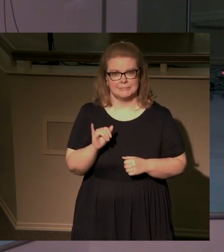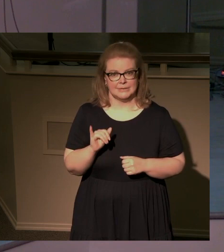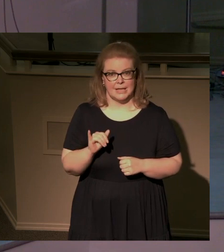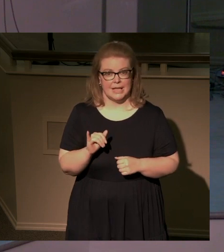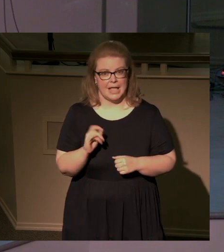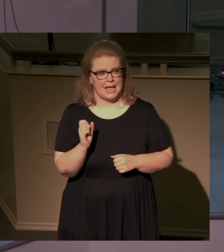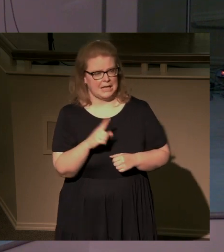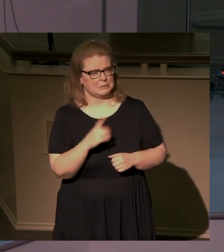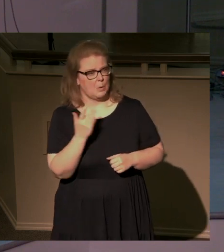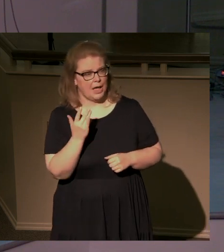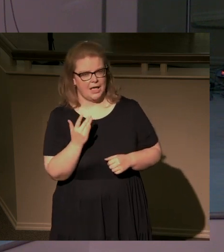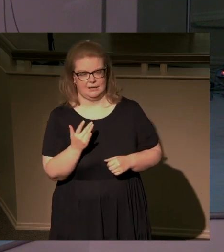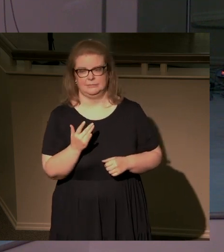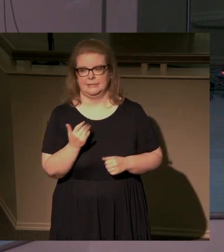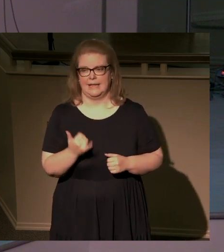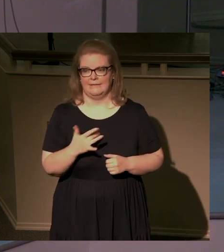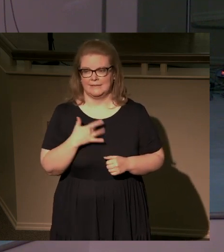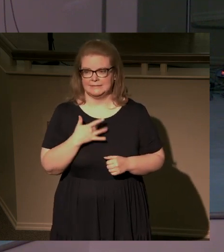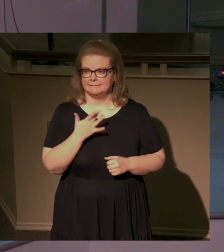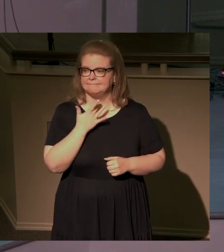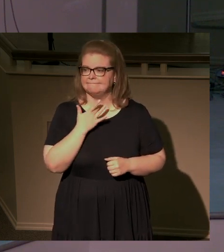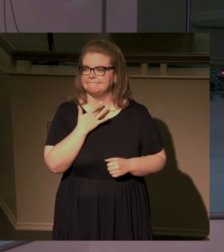jerk.